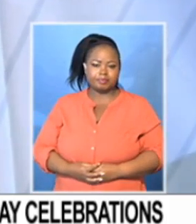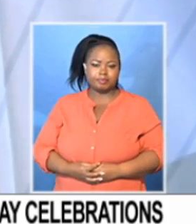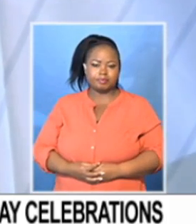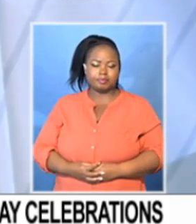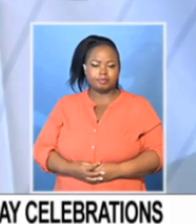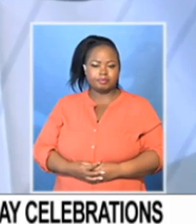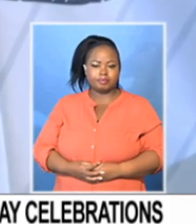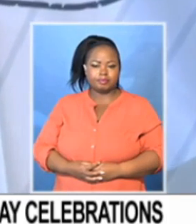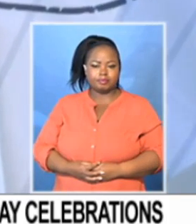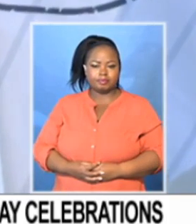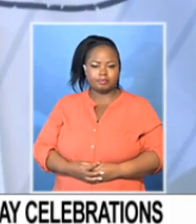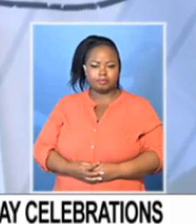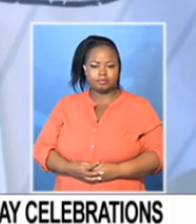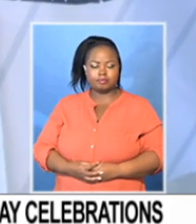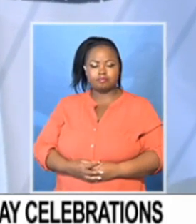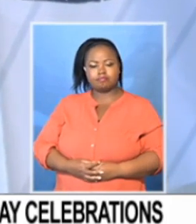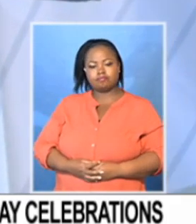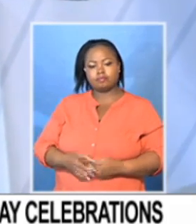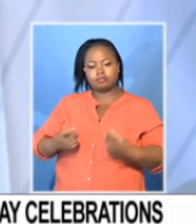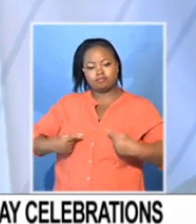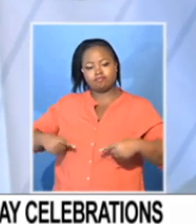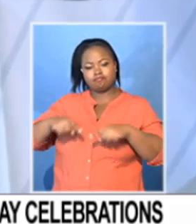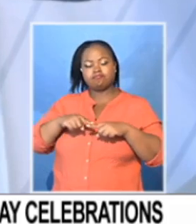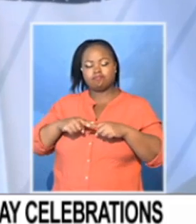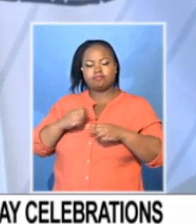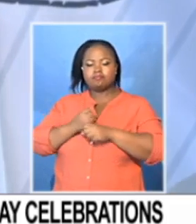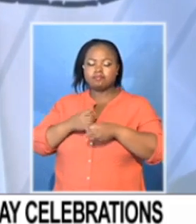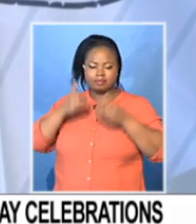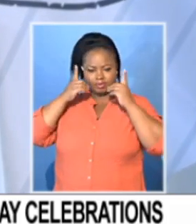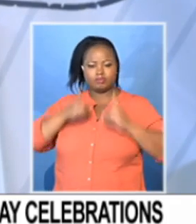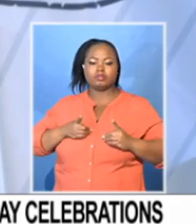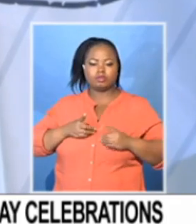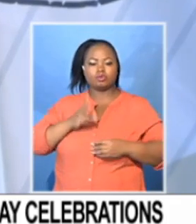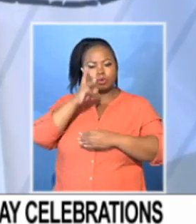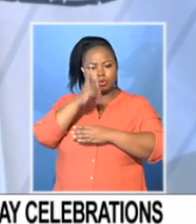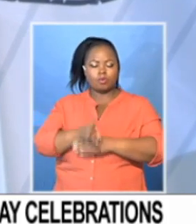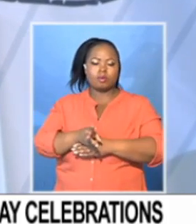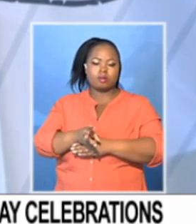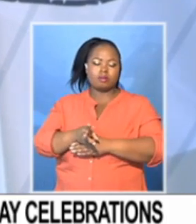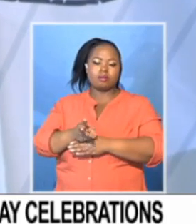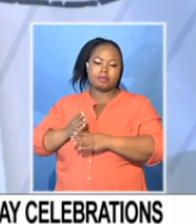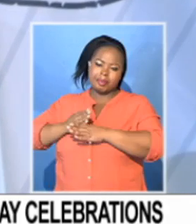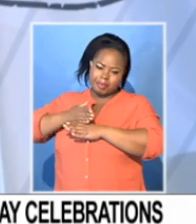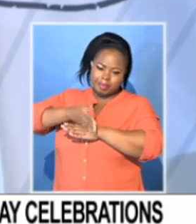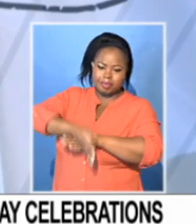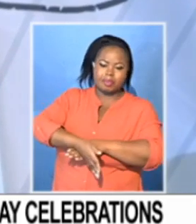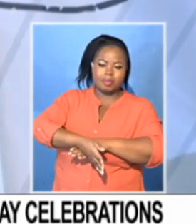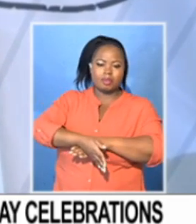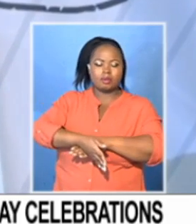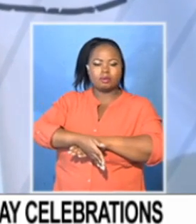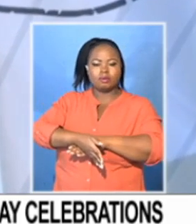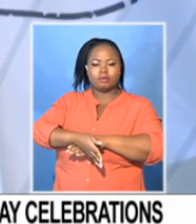Government has taken a decision that we should go beyond